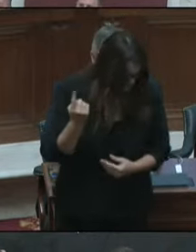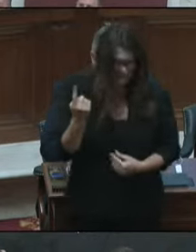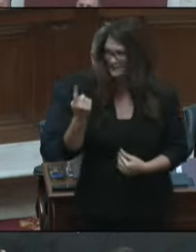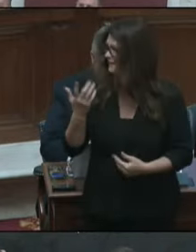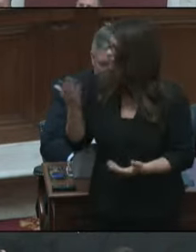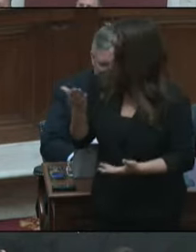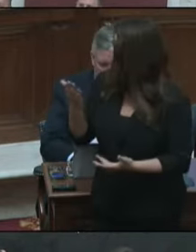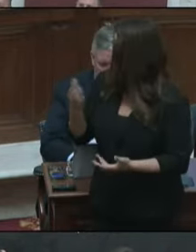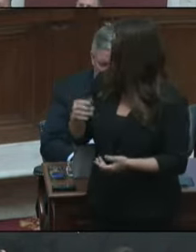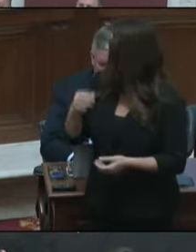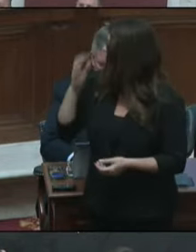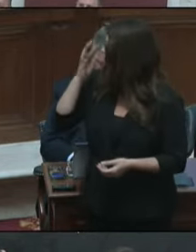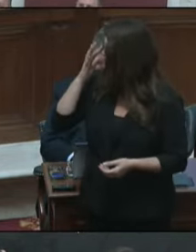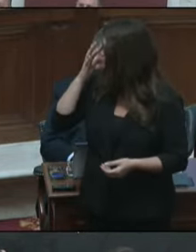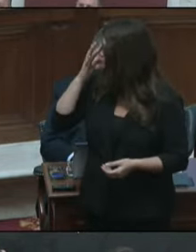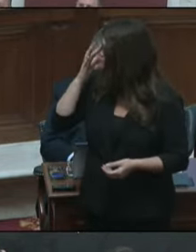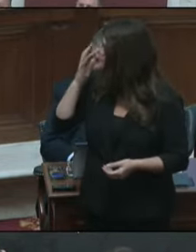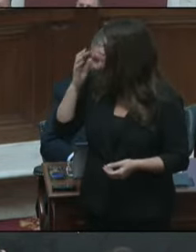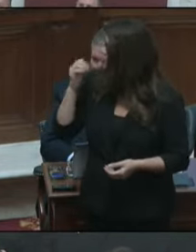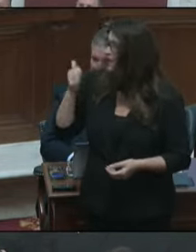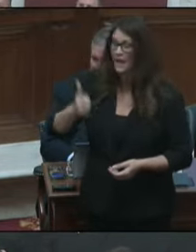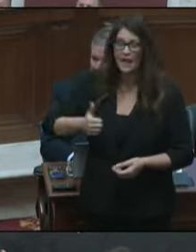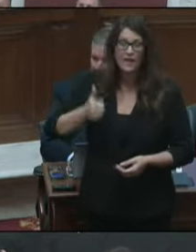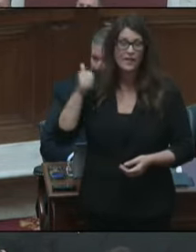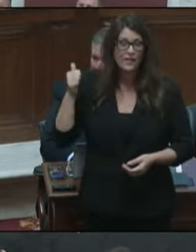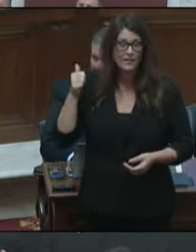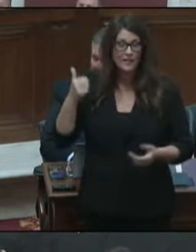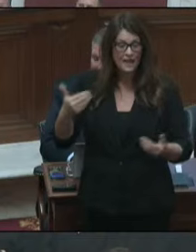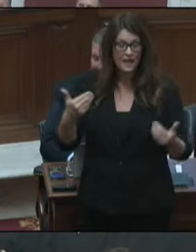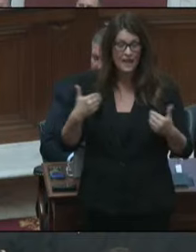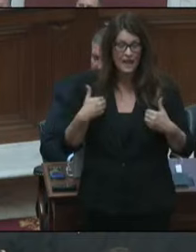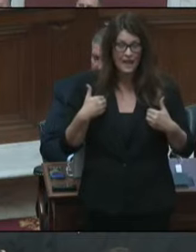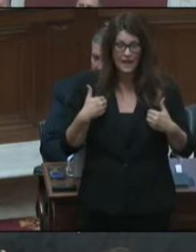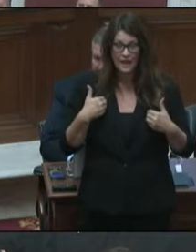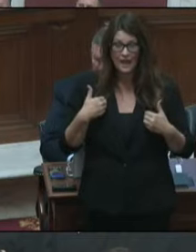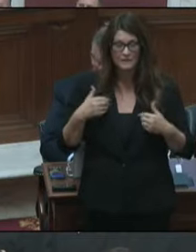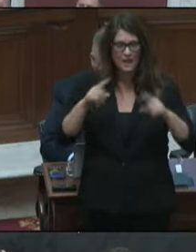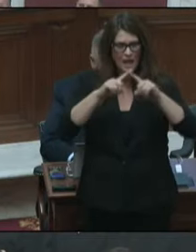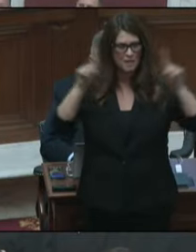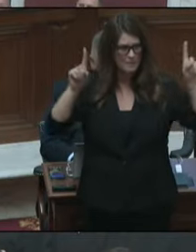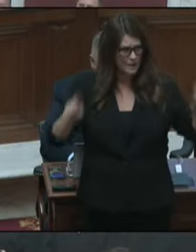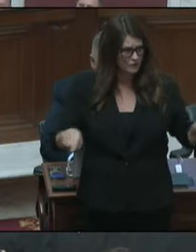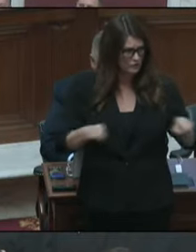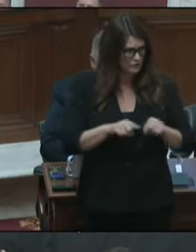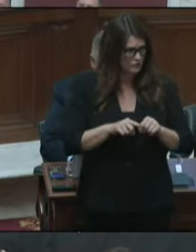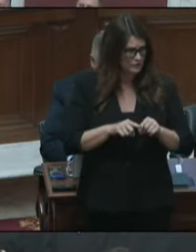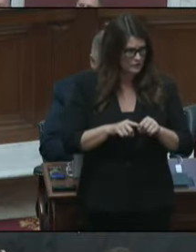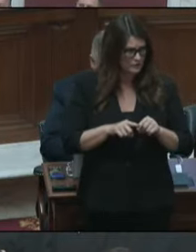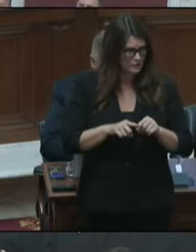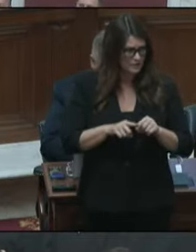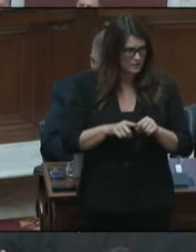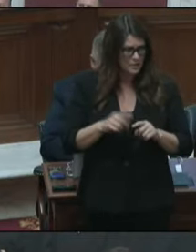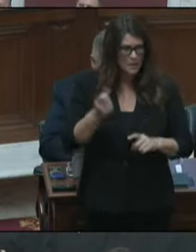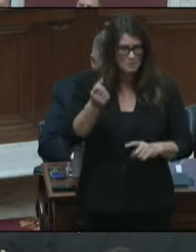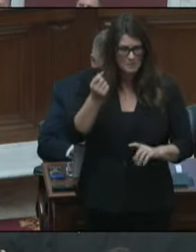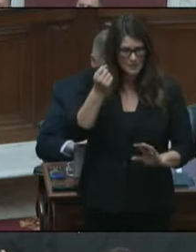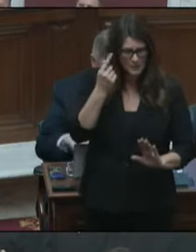here, but they have a banner, but in, get